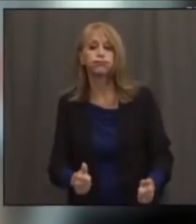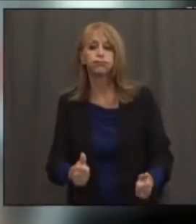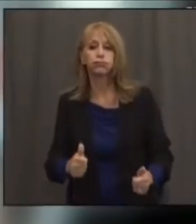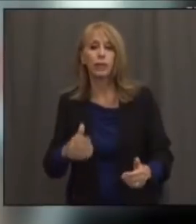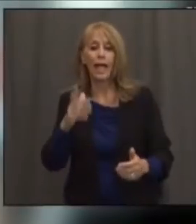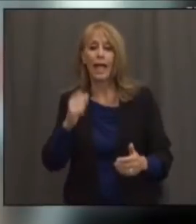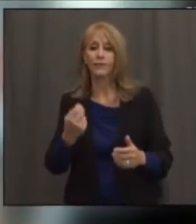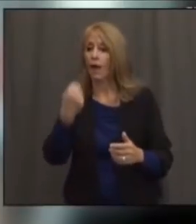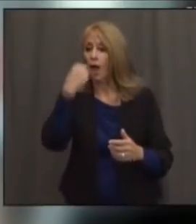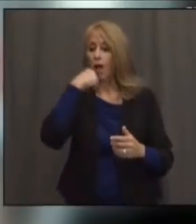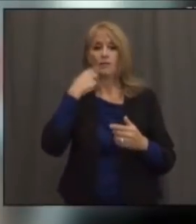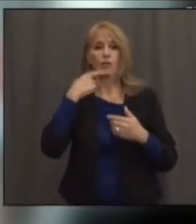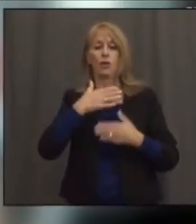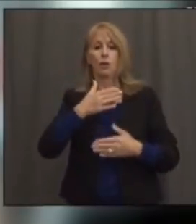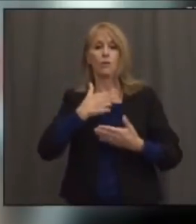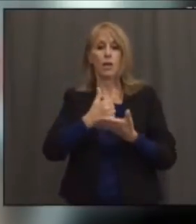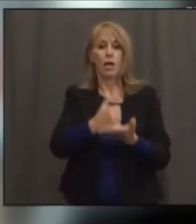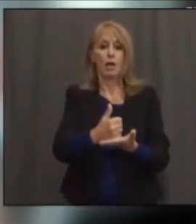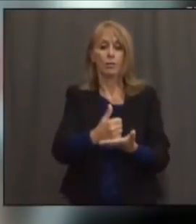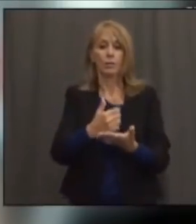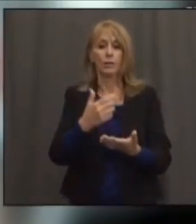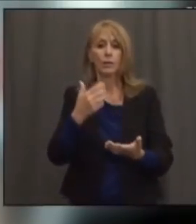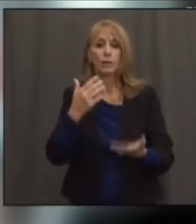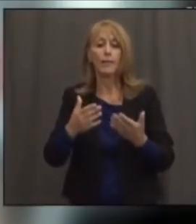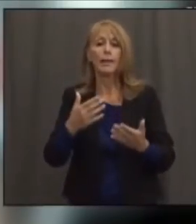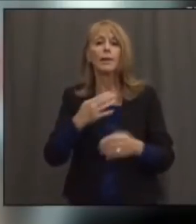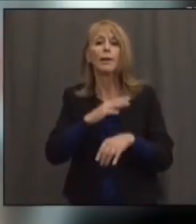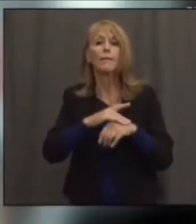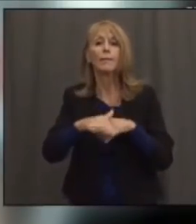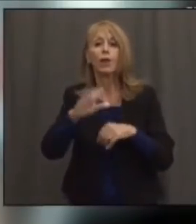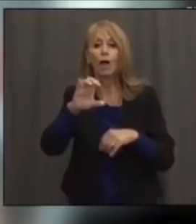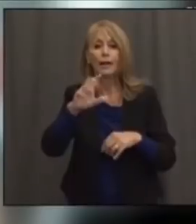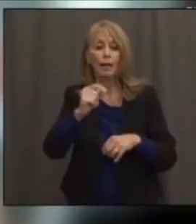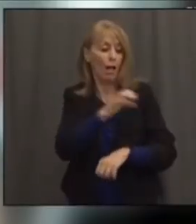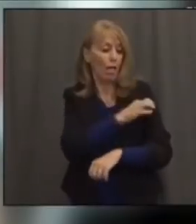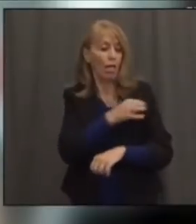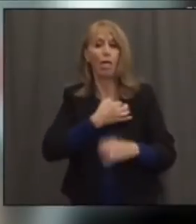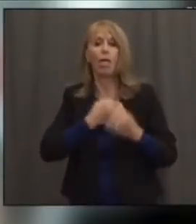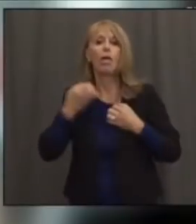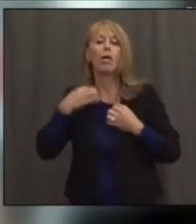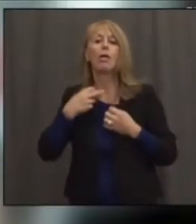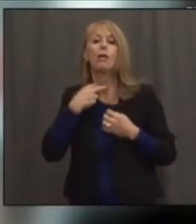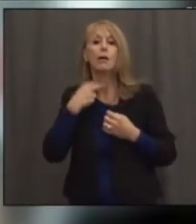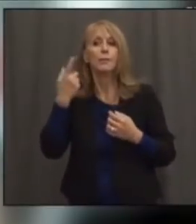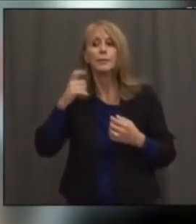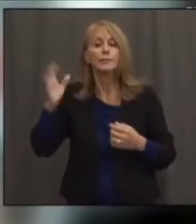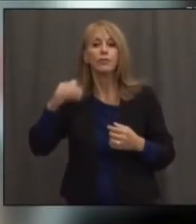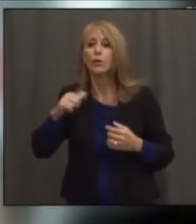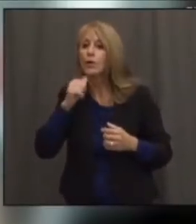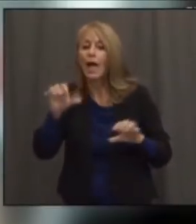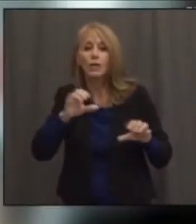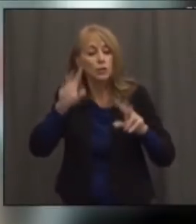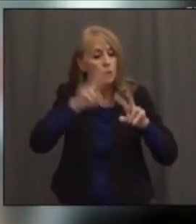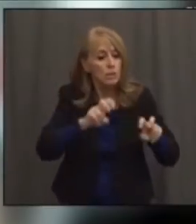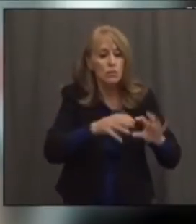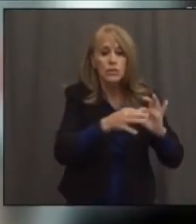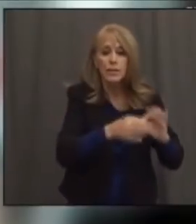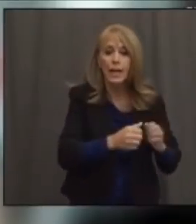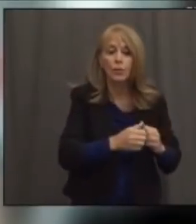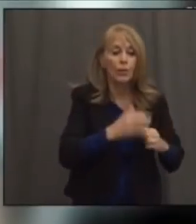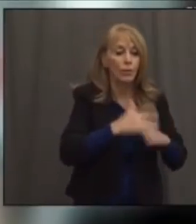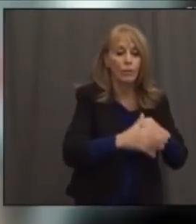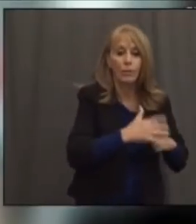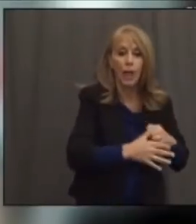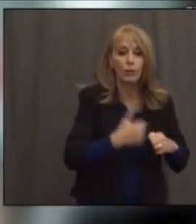need to be intubated urgently. They probably had blood clots that were going unrecognized because at that point we weren't doing PE studies. We weren't,